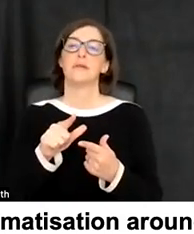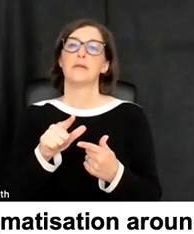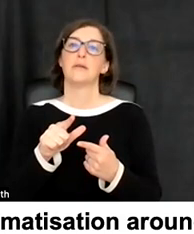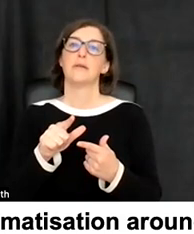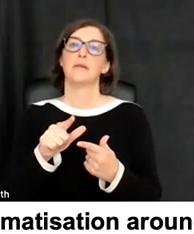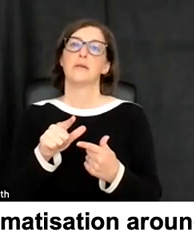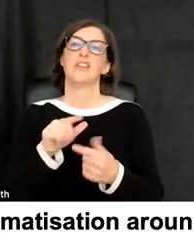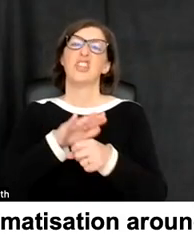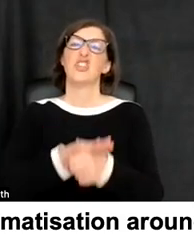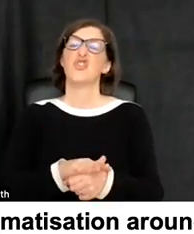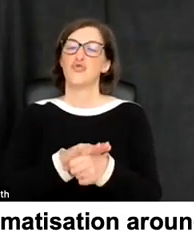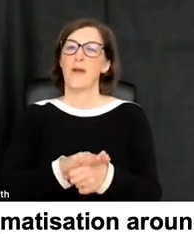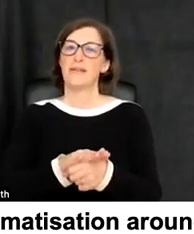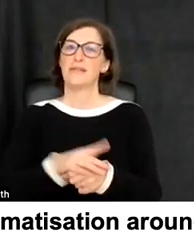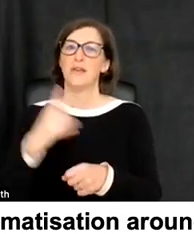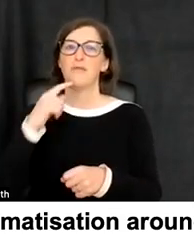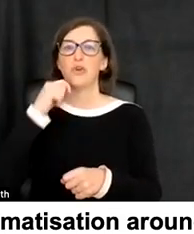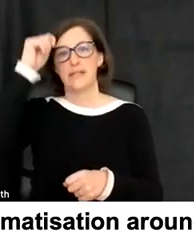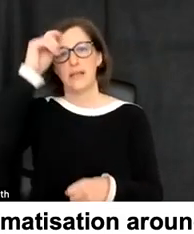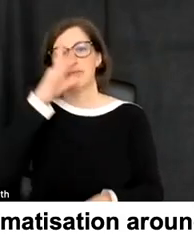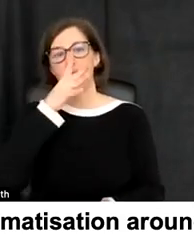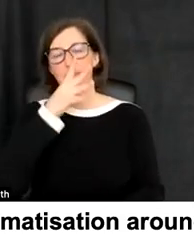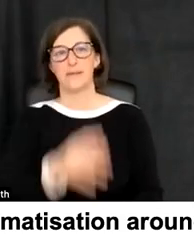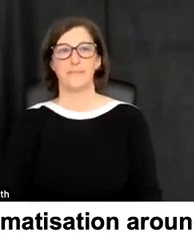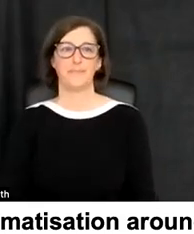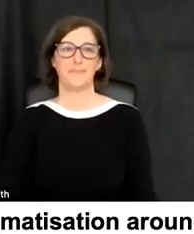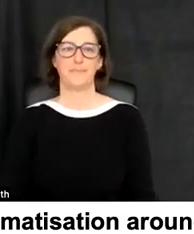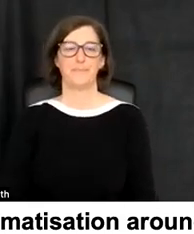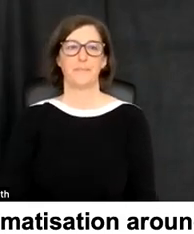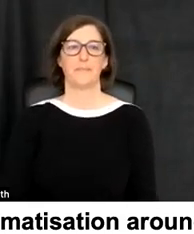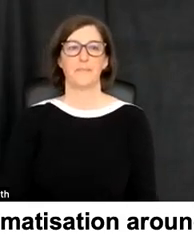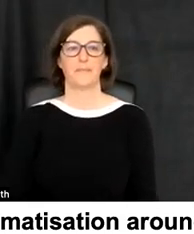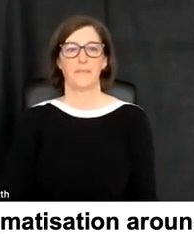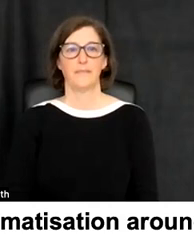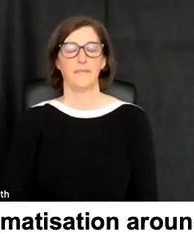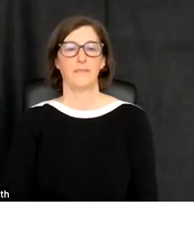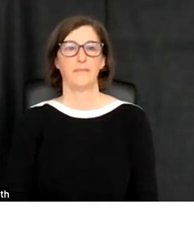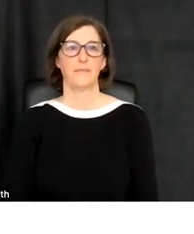psychological distress of adolescent mothers. Next, please.